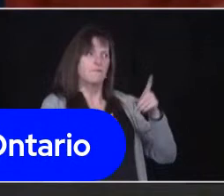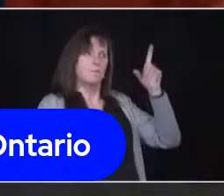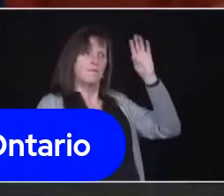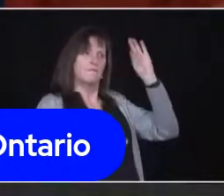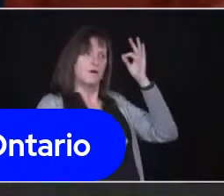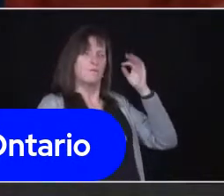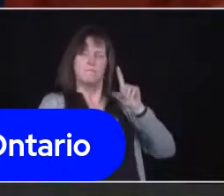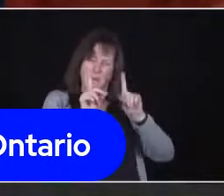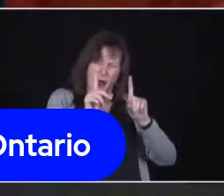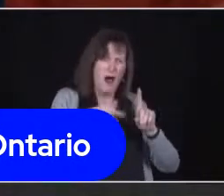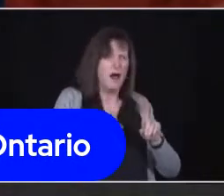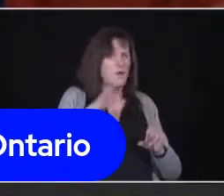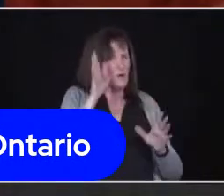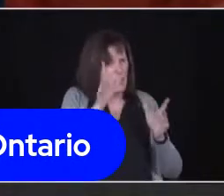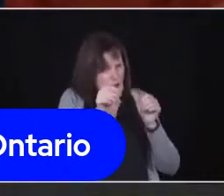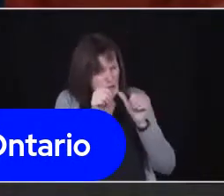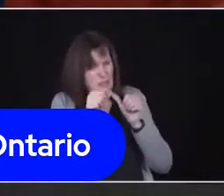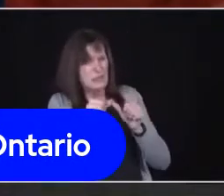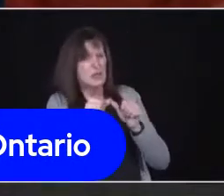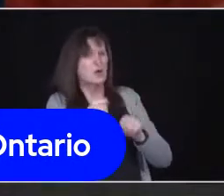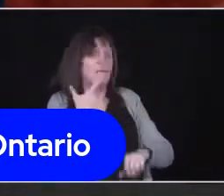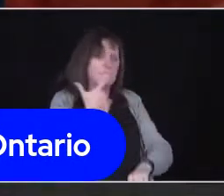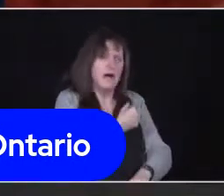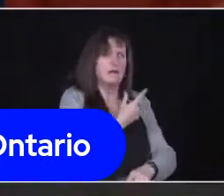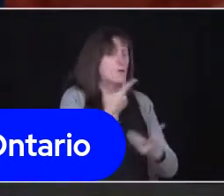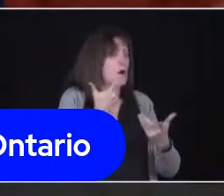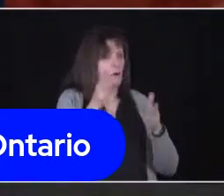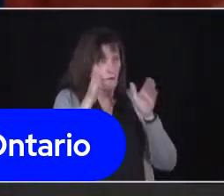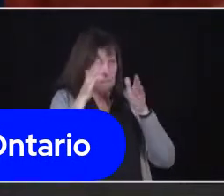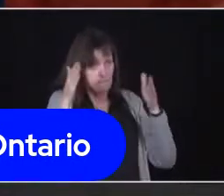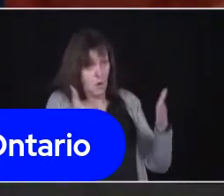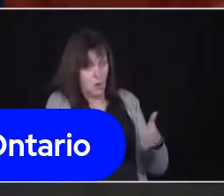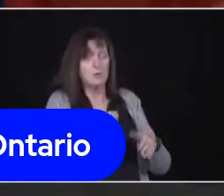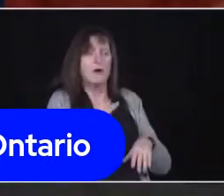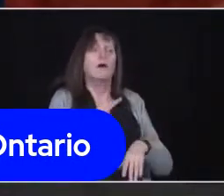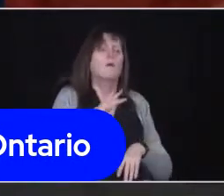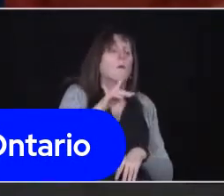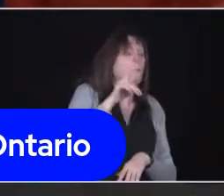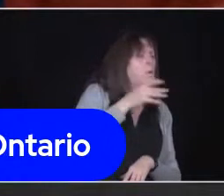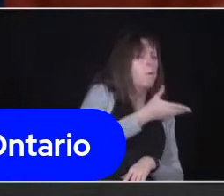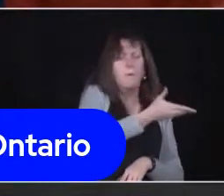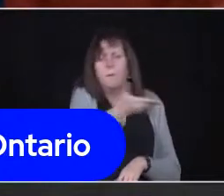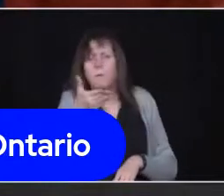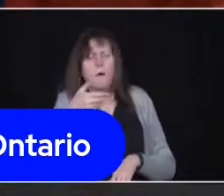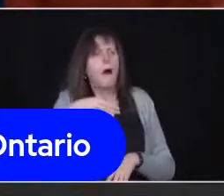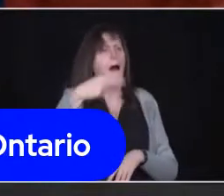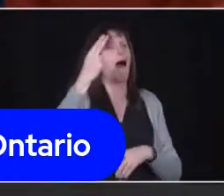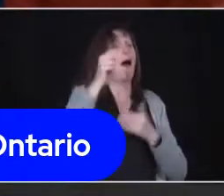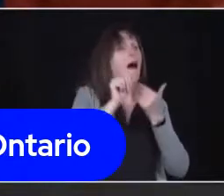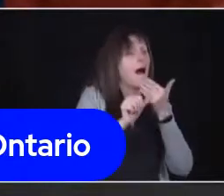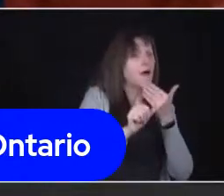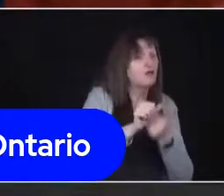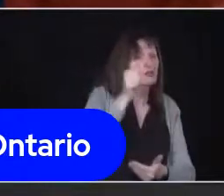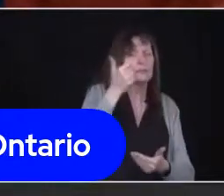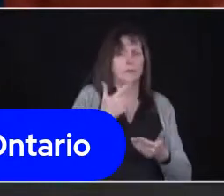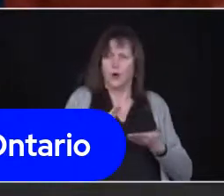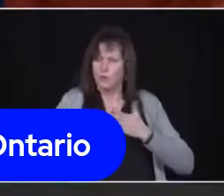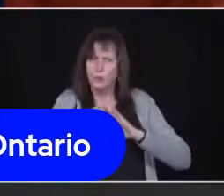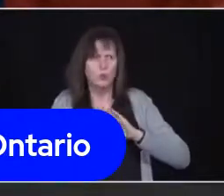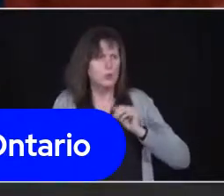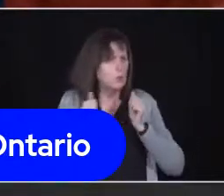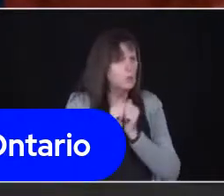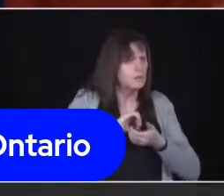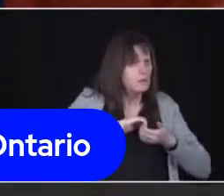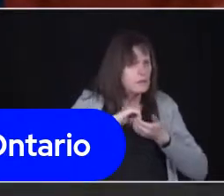focus our vaccination efforts on those most at risk, working with our valued community partners and local public health units